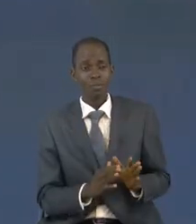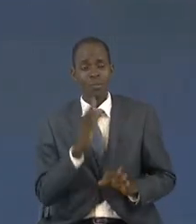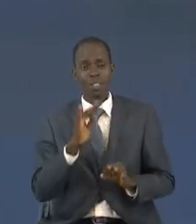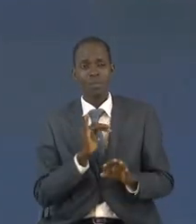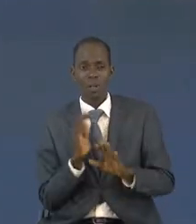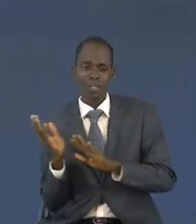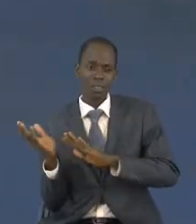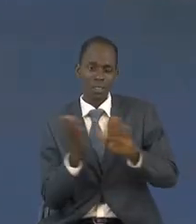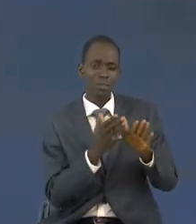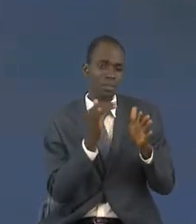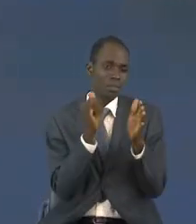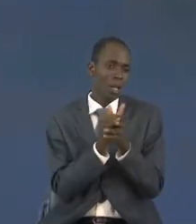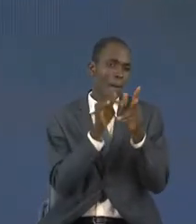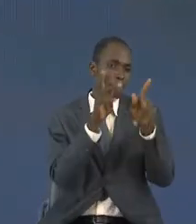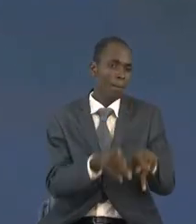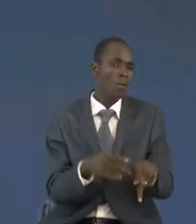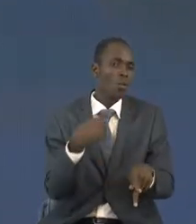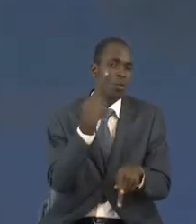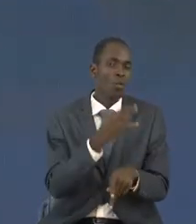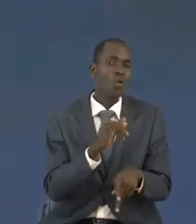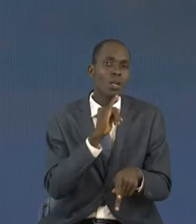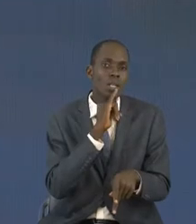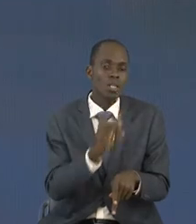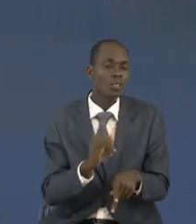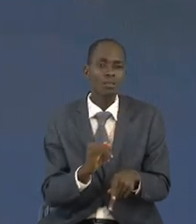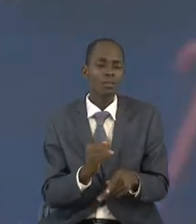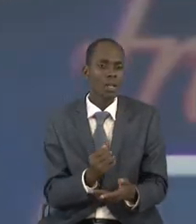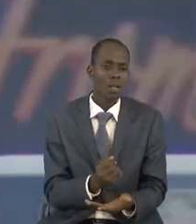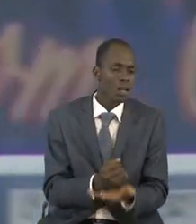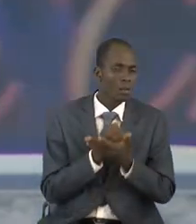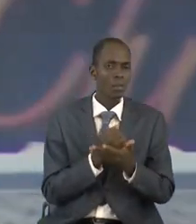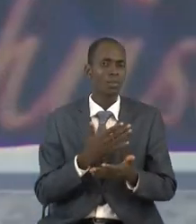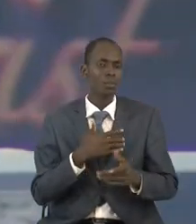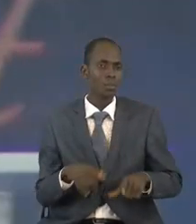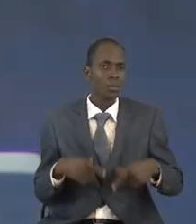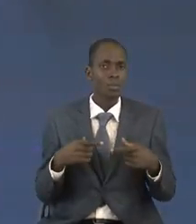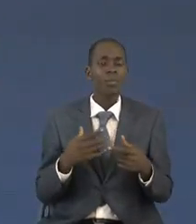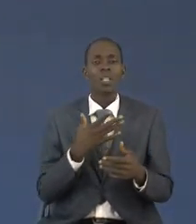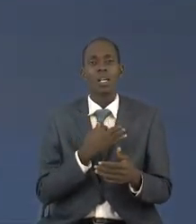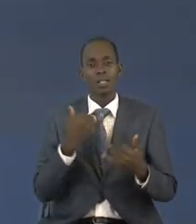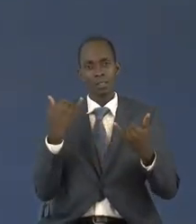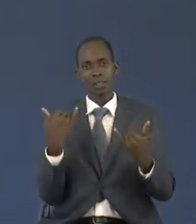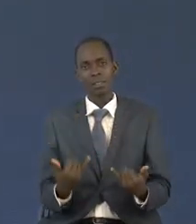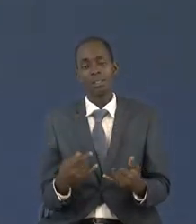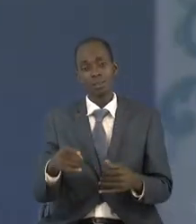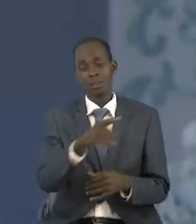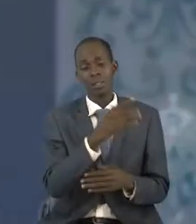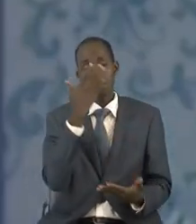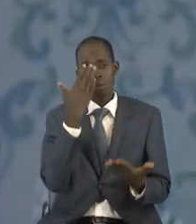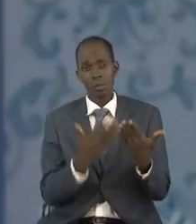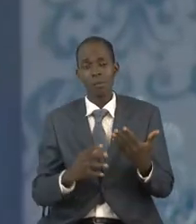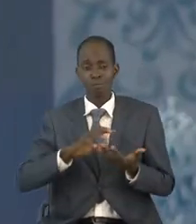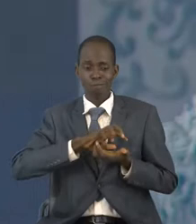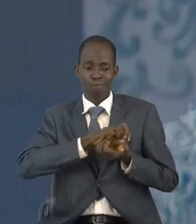person that is the bully in my life, and then he might crush me and have